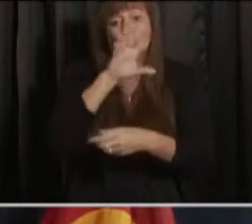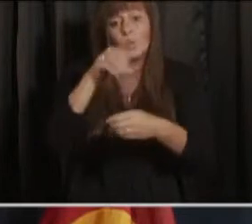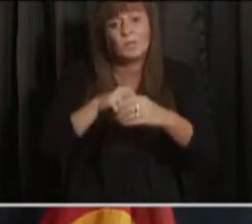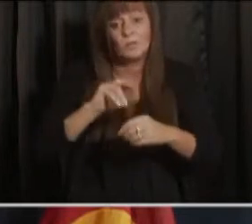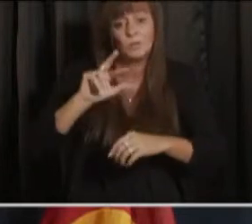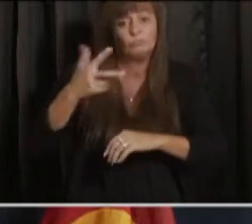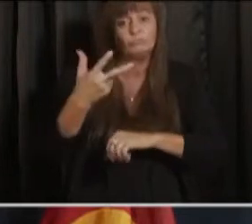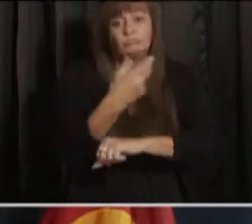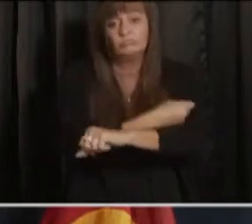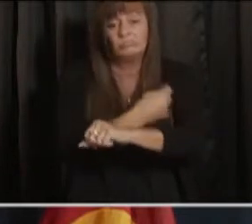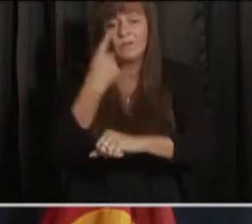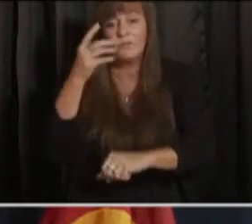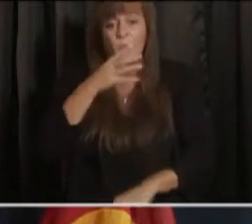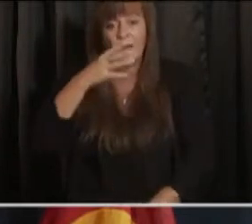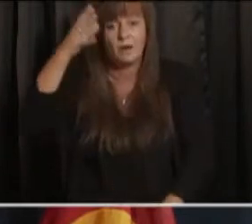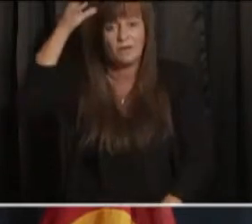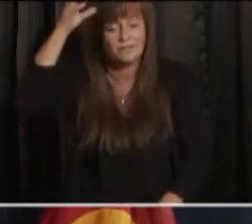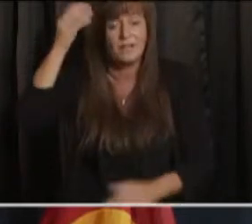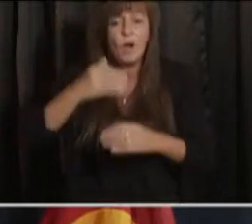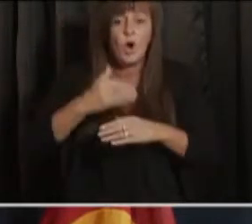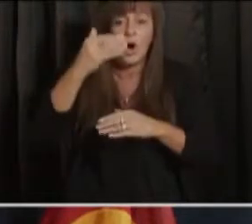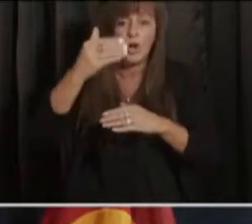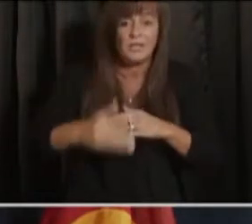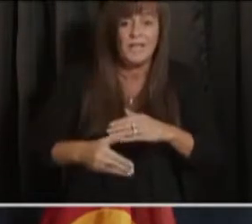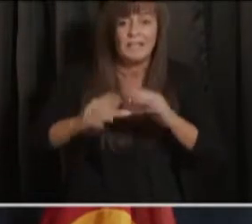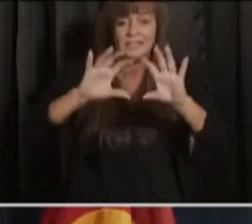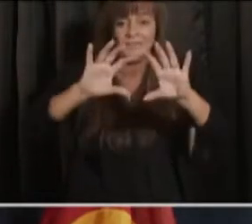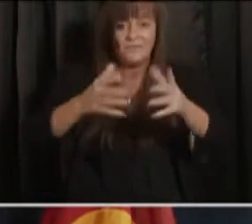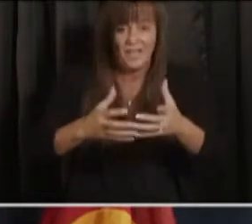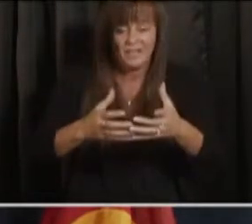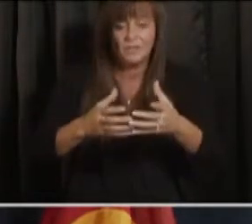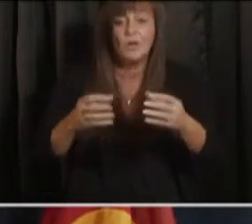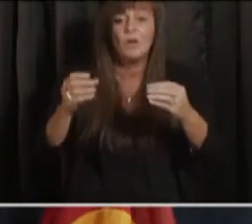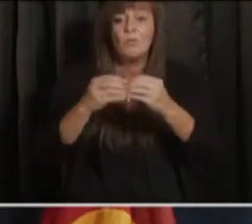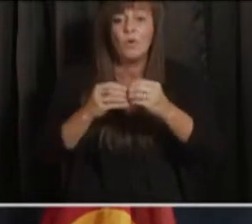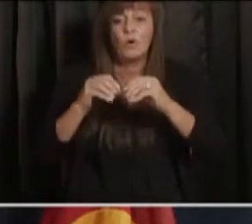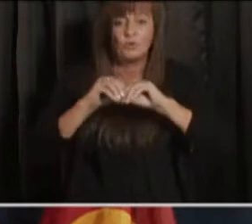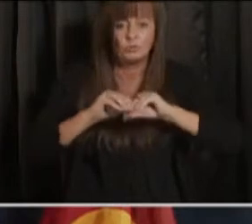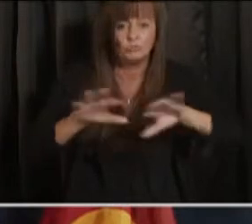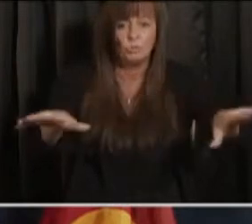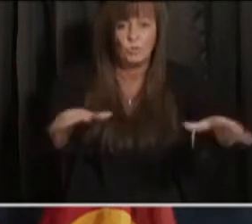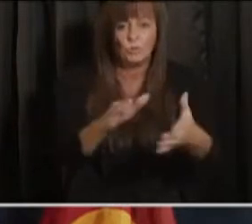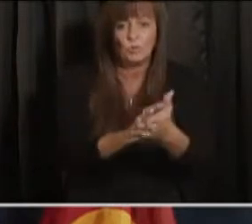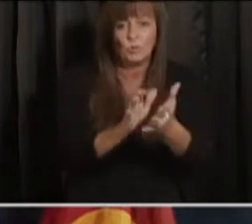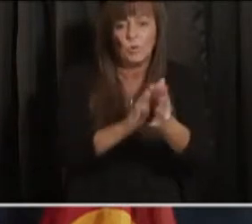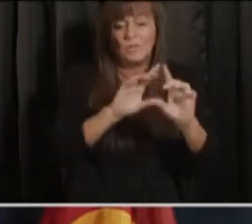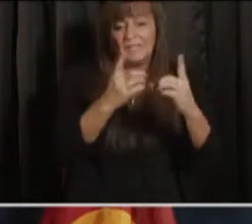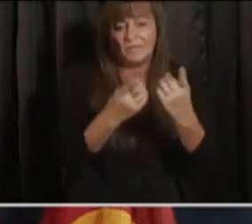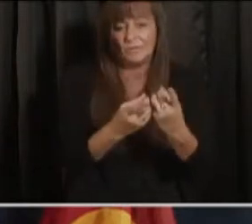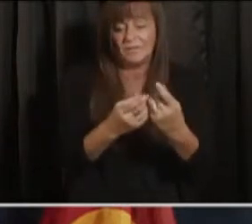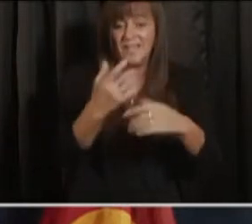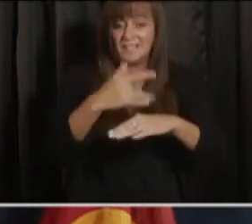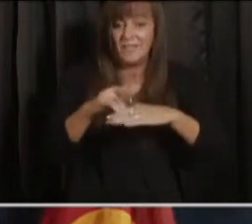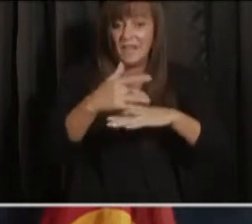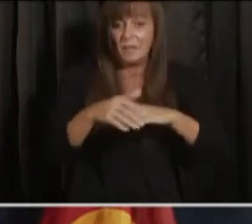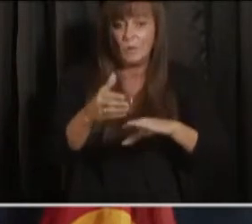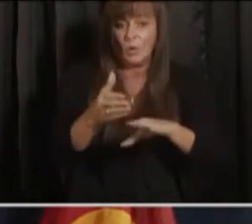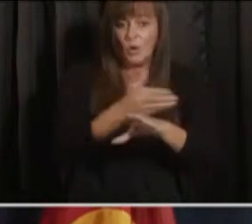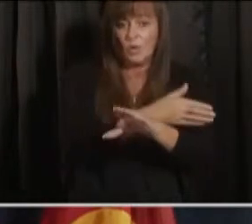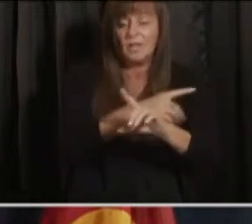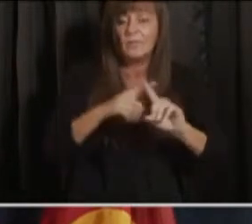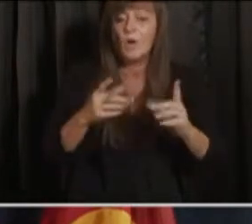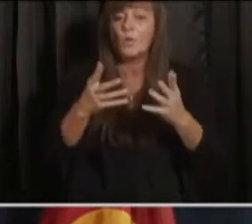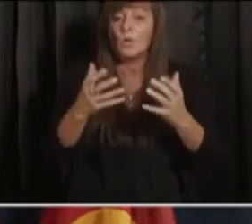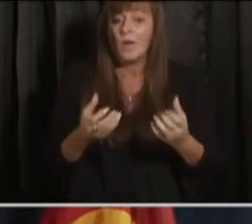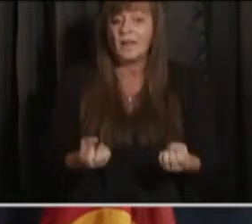next phase will include more deployment to the school level. Those are available early on, but we're focusing on getting as many kids